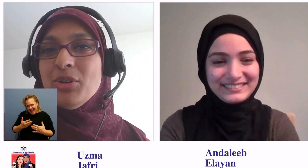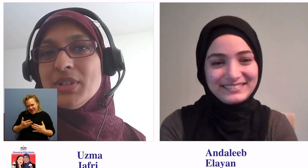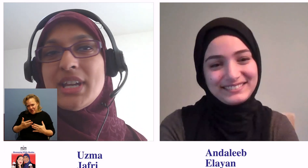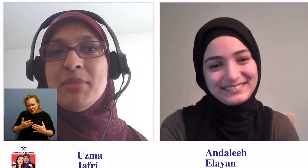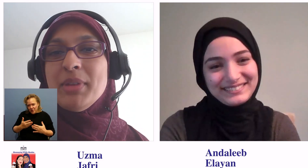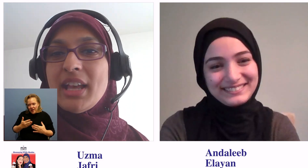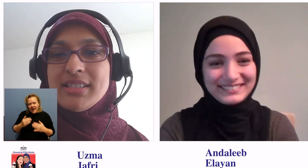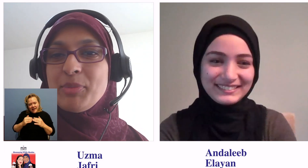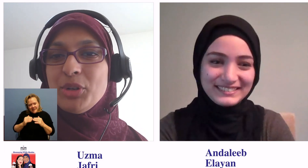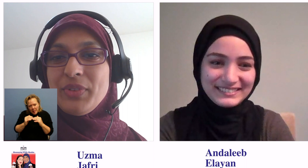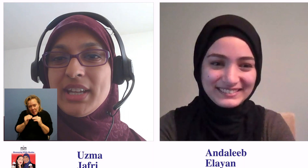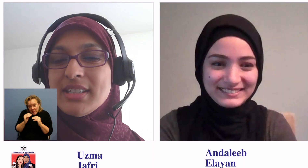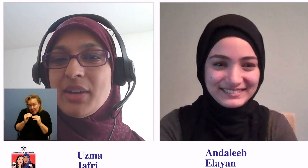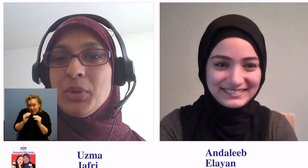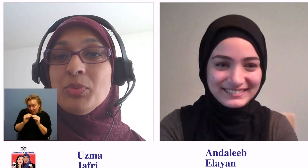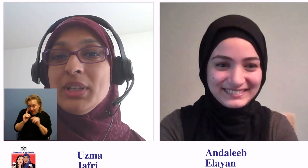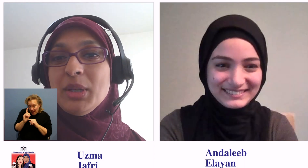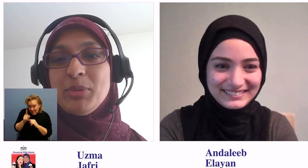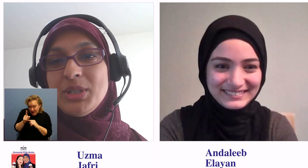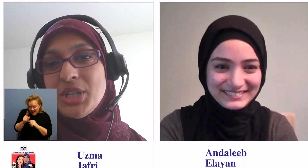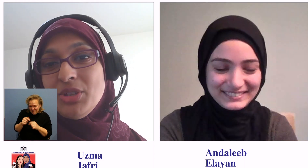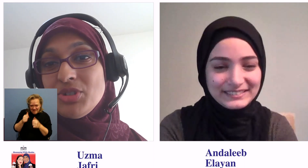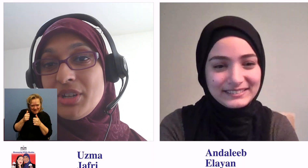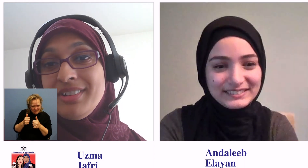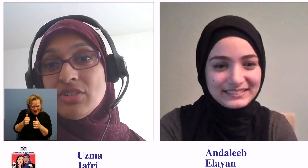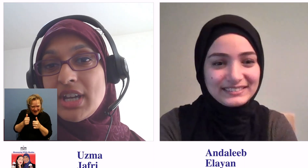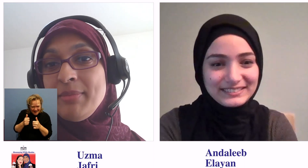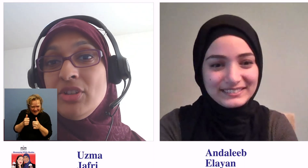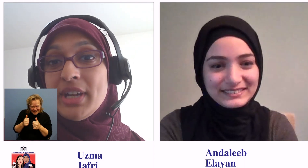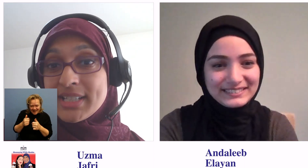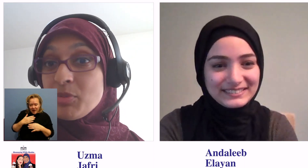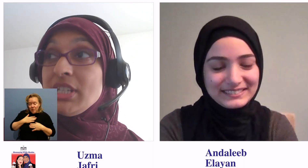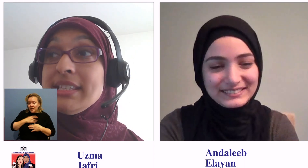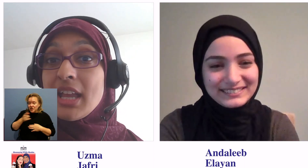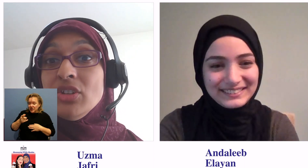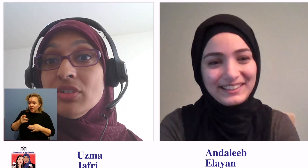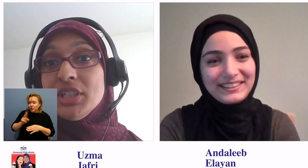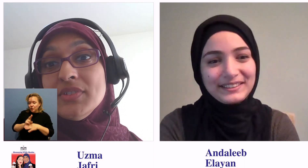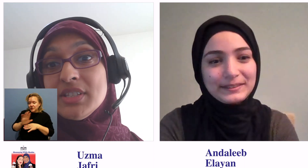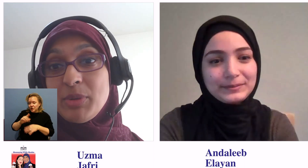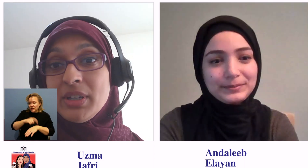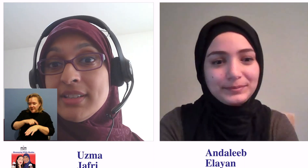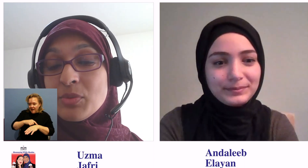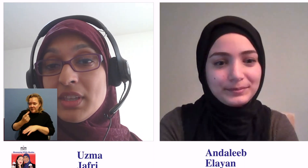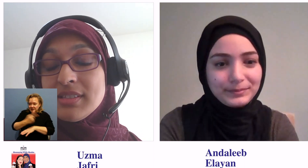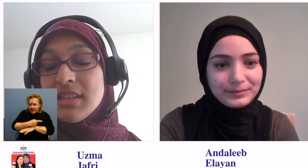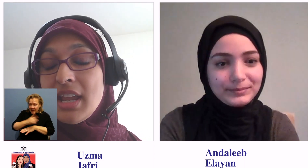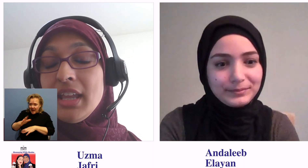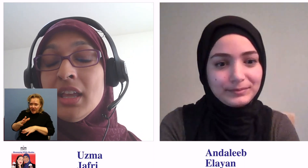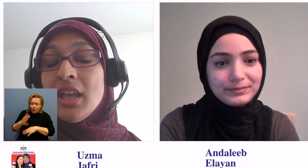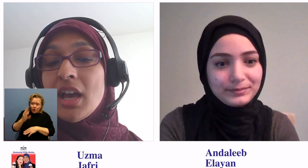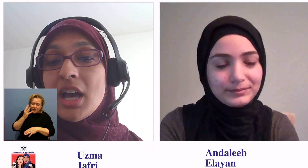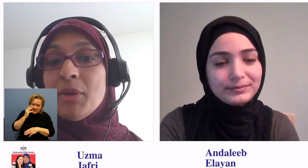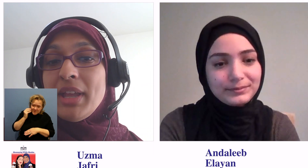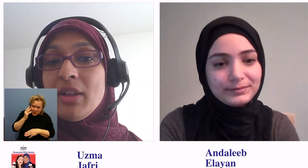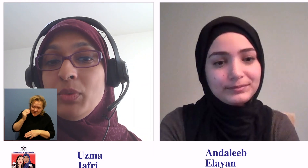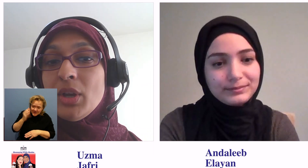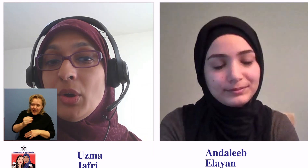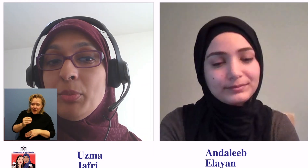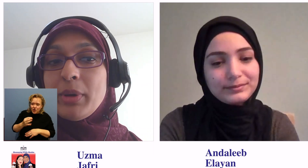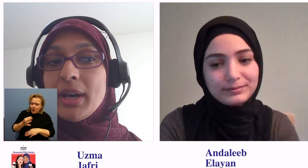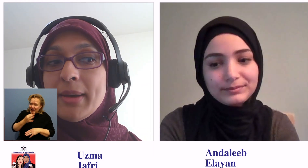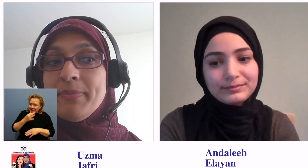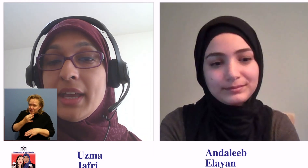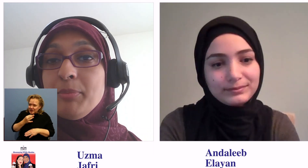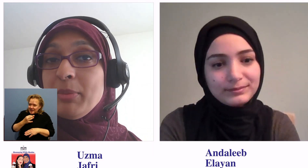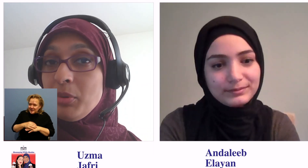a little bit over time, but that's perfect. We really appreciate you sharing your time and your expertise and your lived experience with us today. Um, and